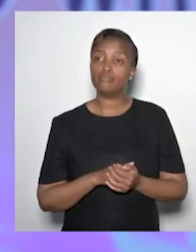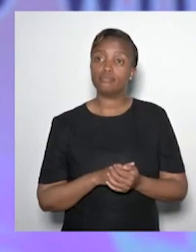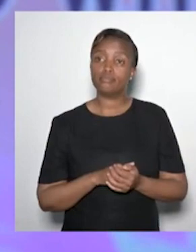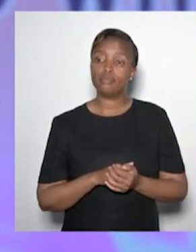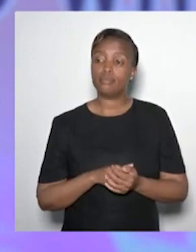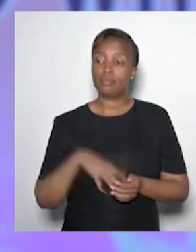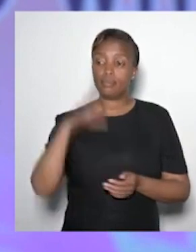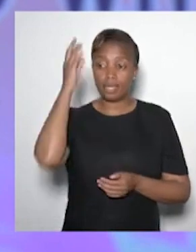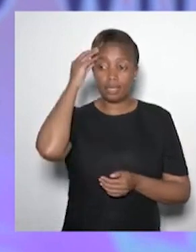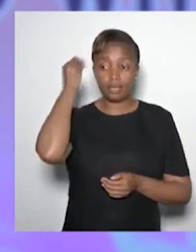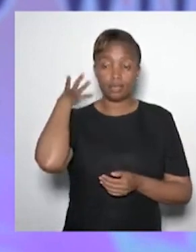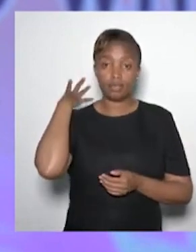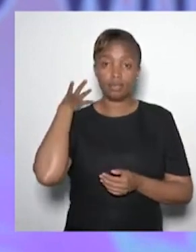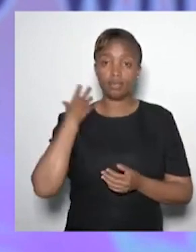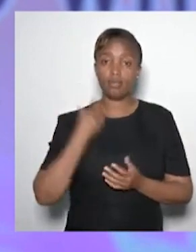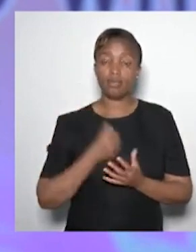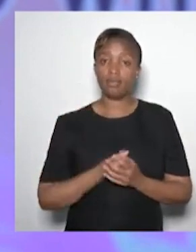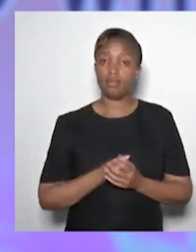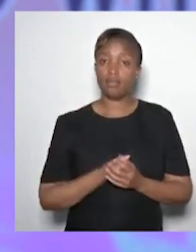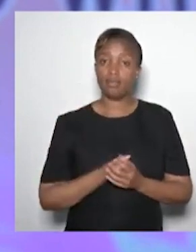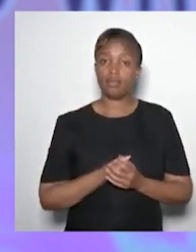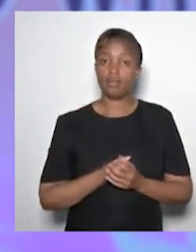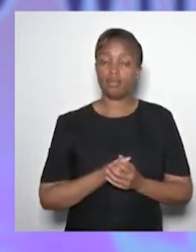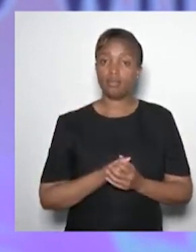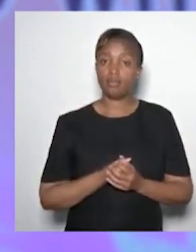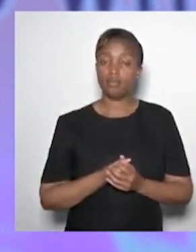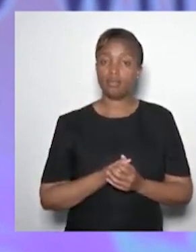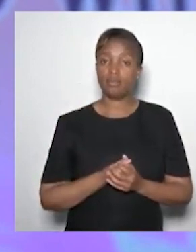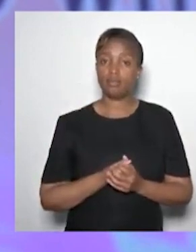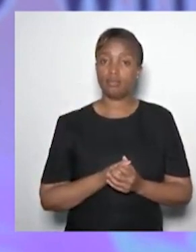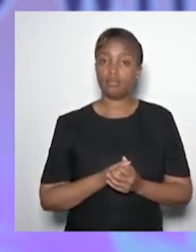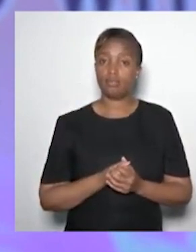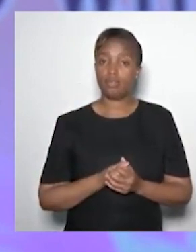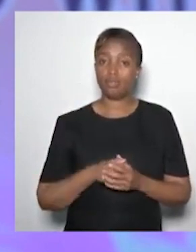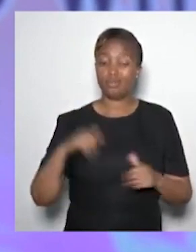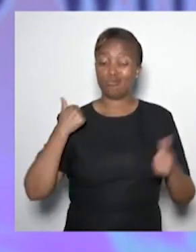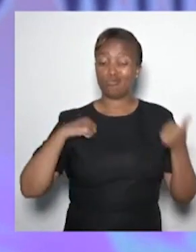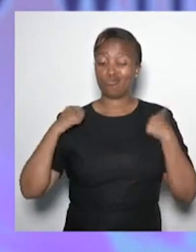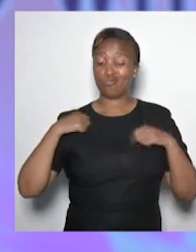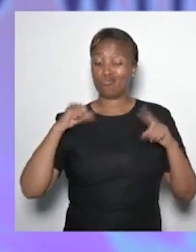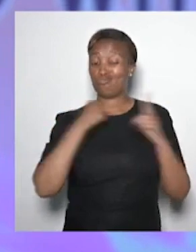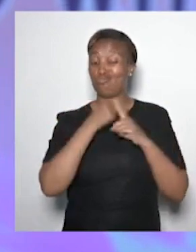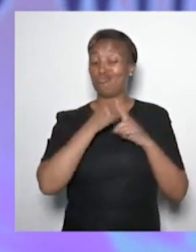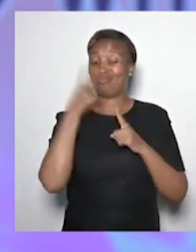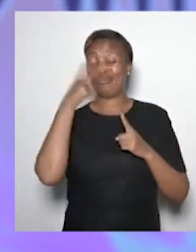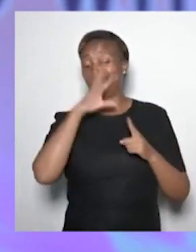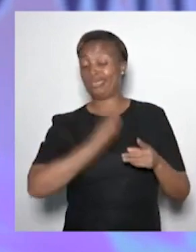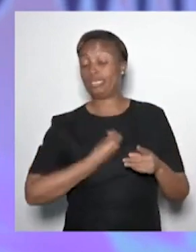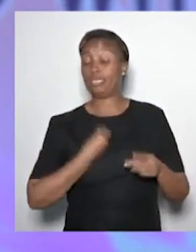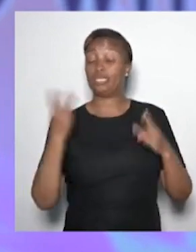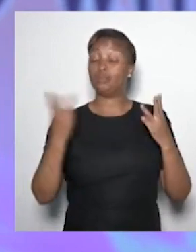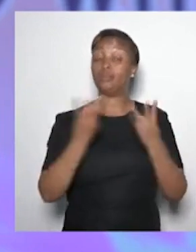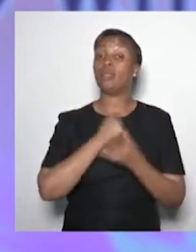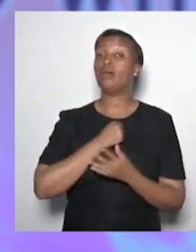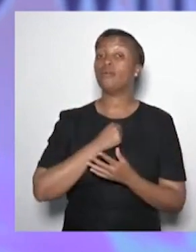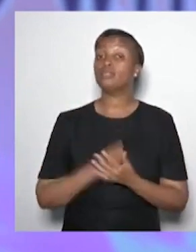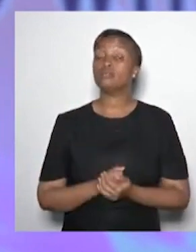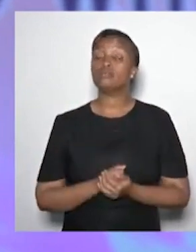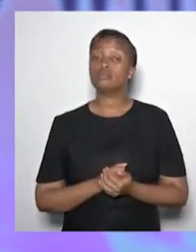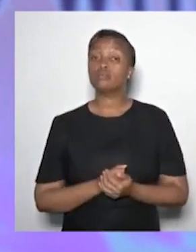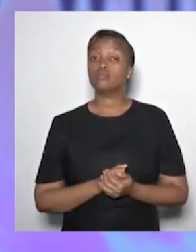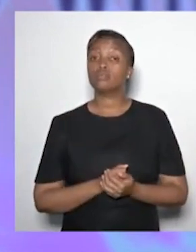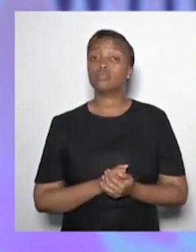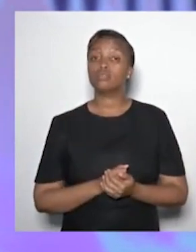I don't know, and with the activism I see among our young people,